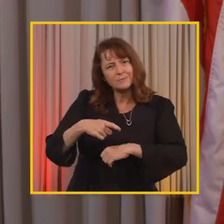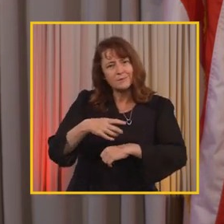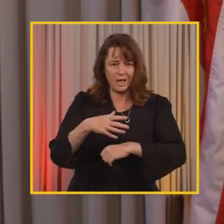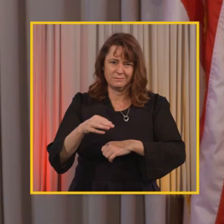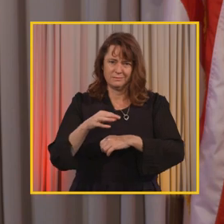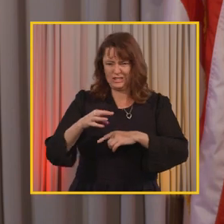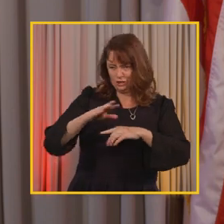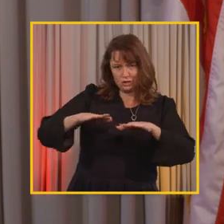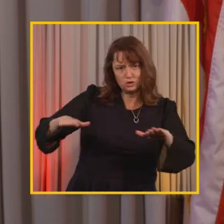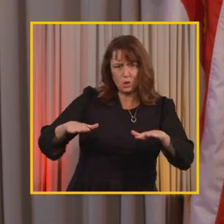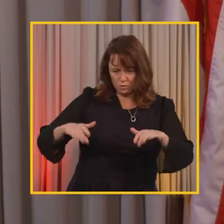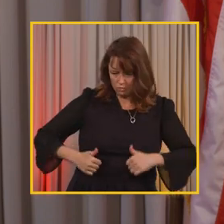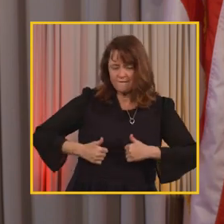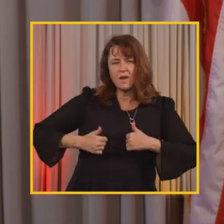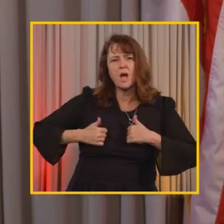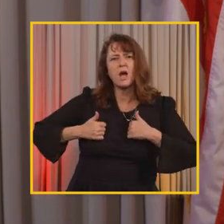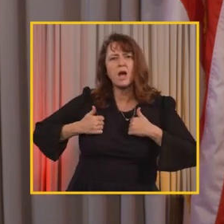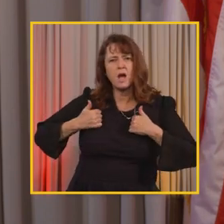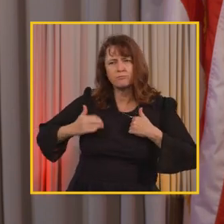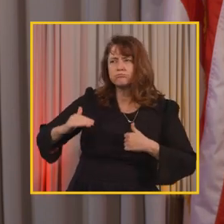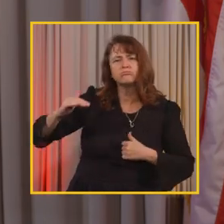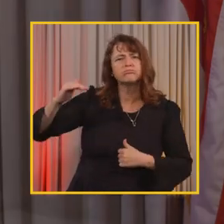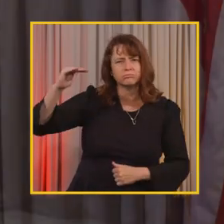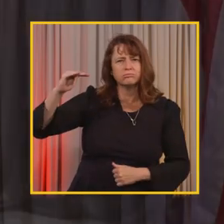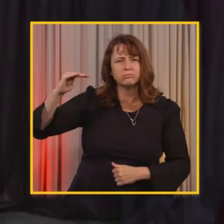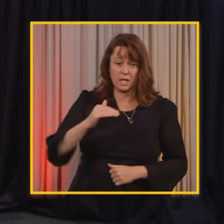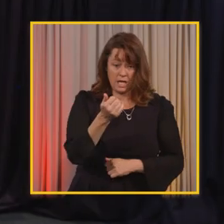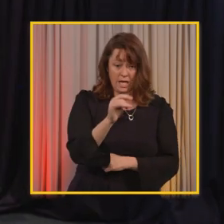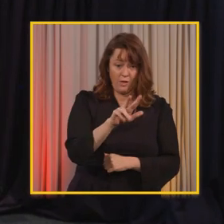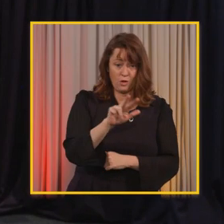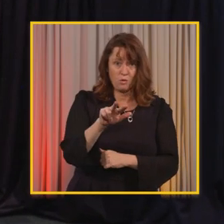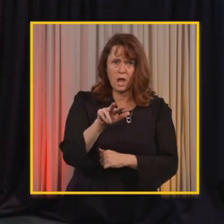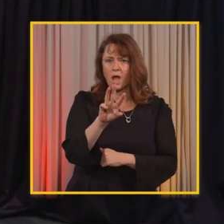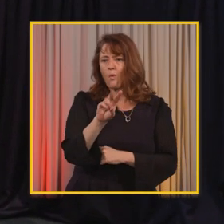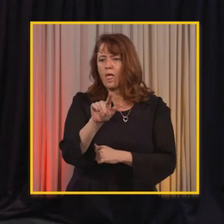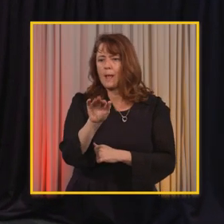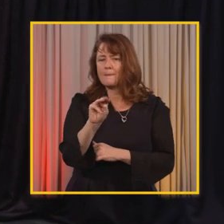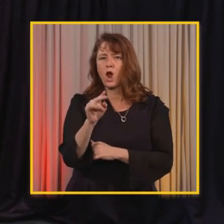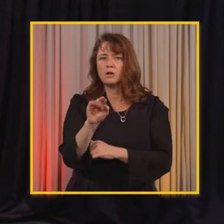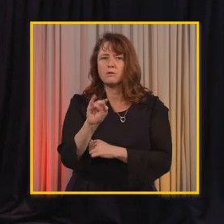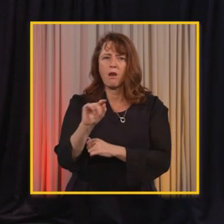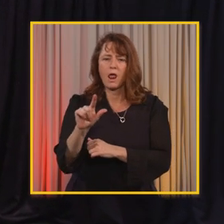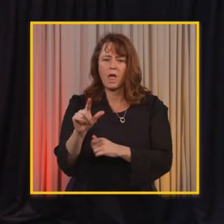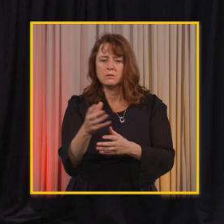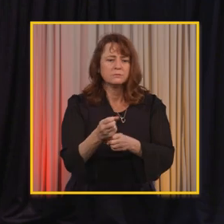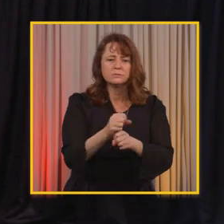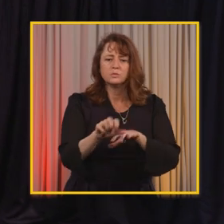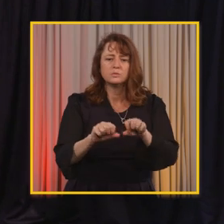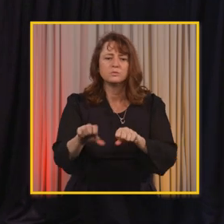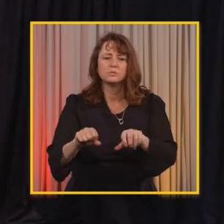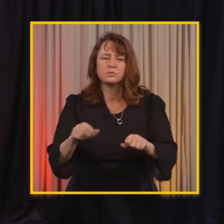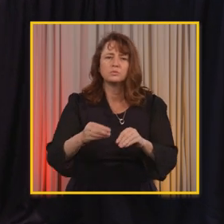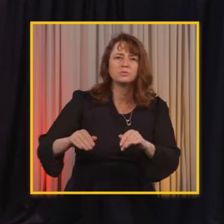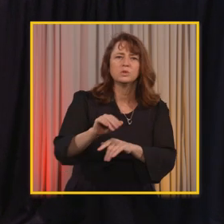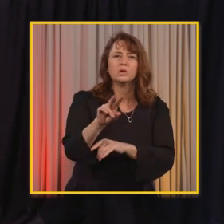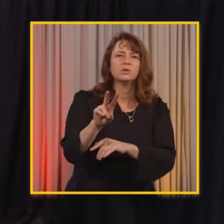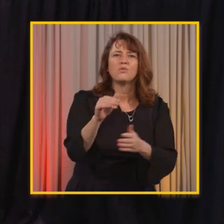times, but only 6 children survived into adulthood. In 1833, William Hartnell secured from the Spanish